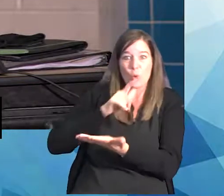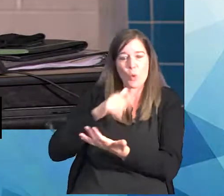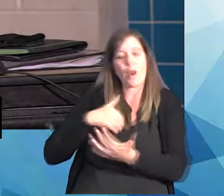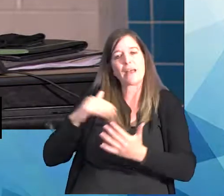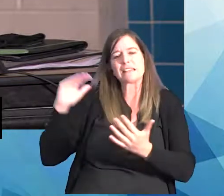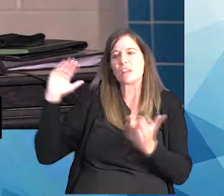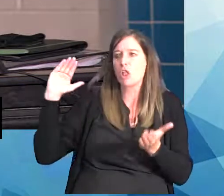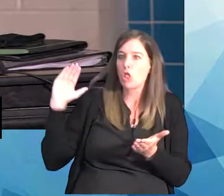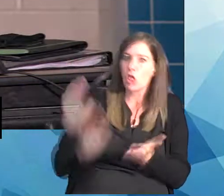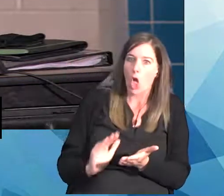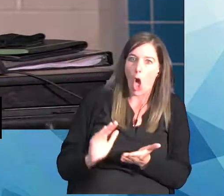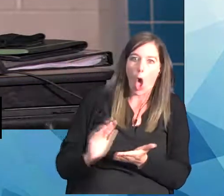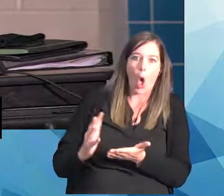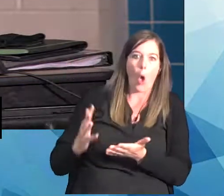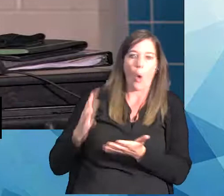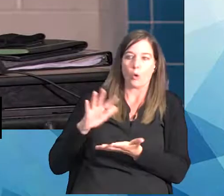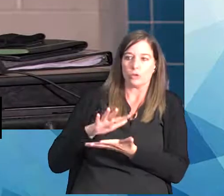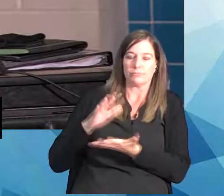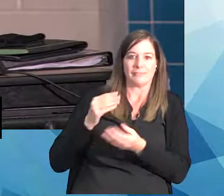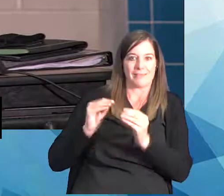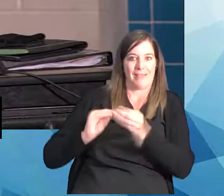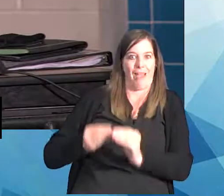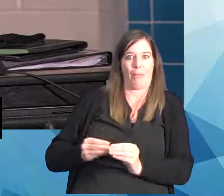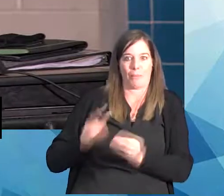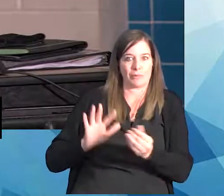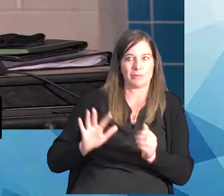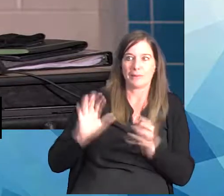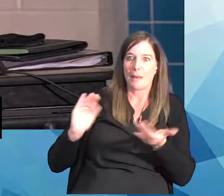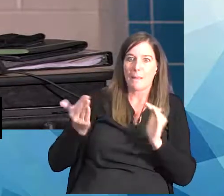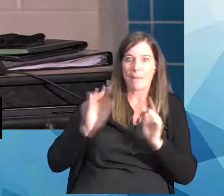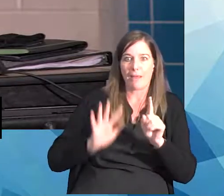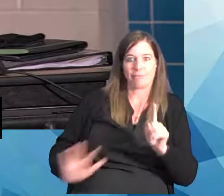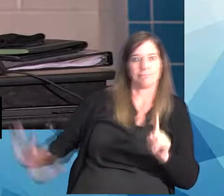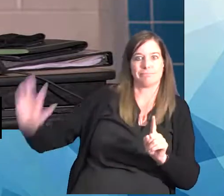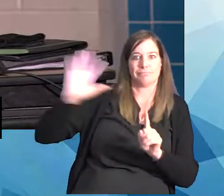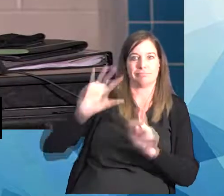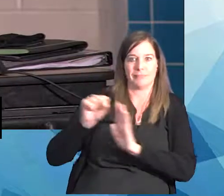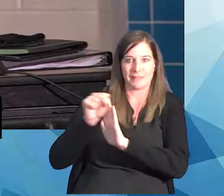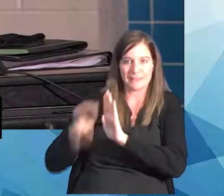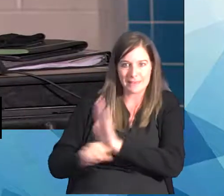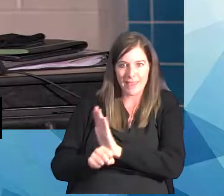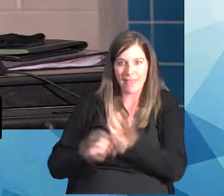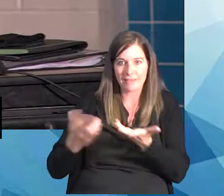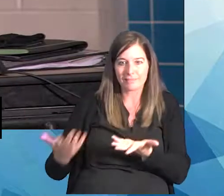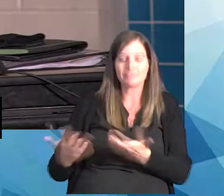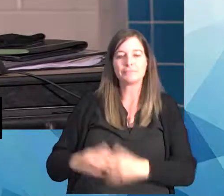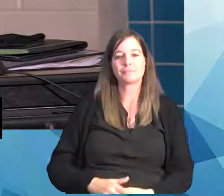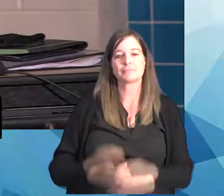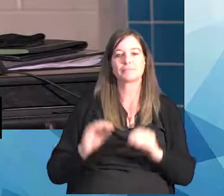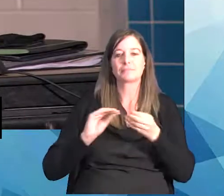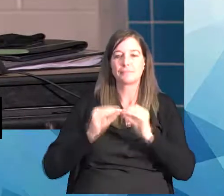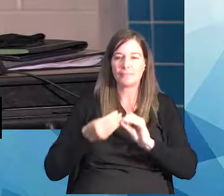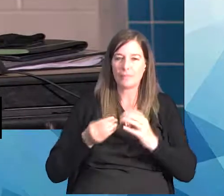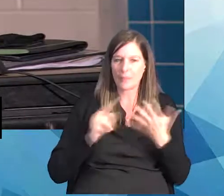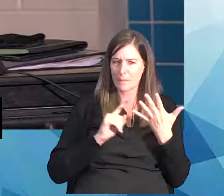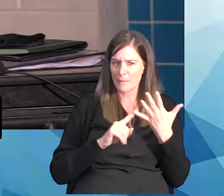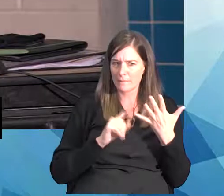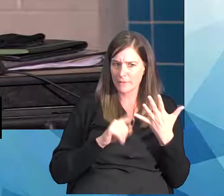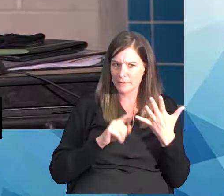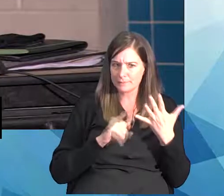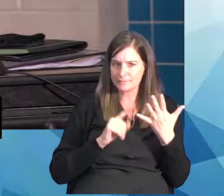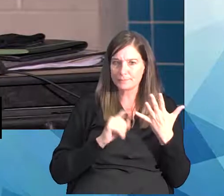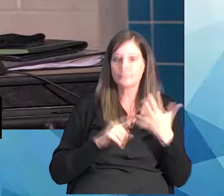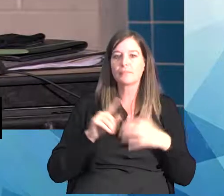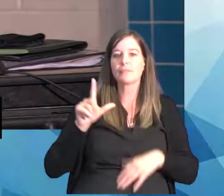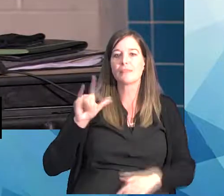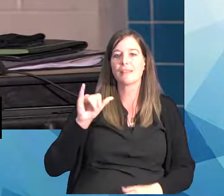those scores compare nationally with the same school setup? Number 5, Lisa Yancarelli. As